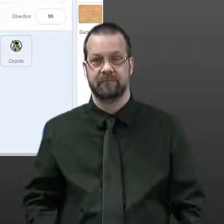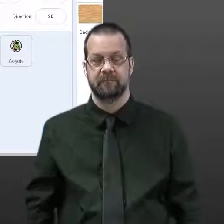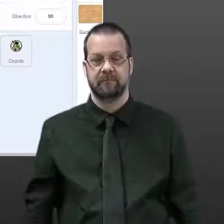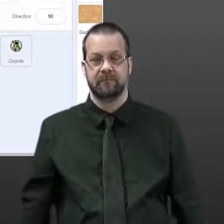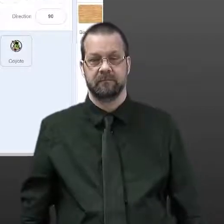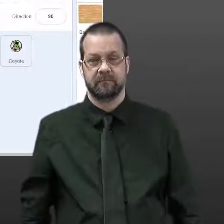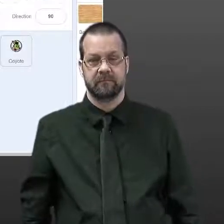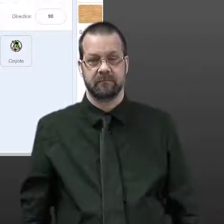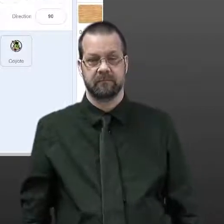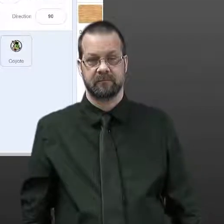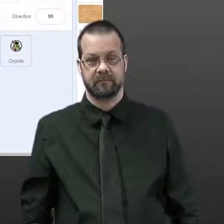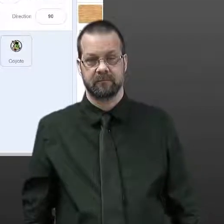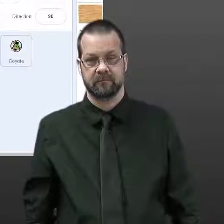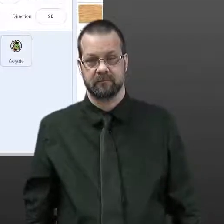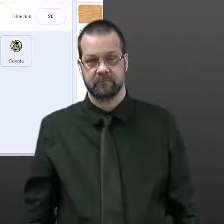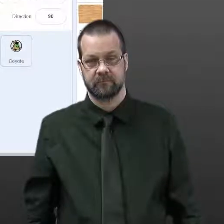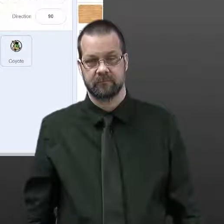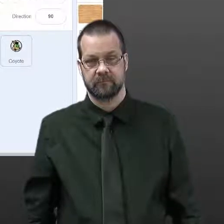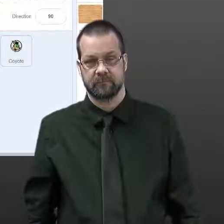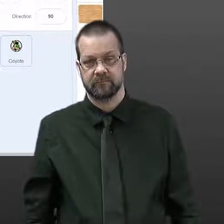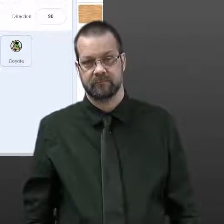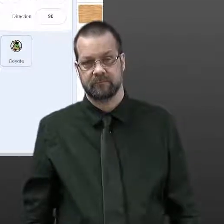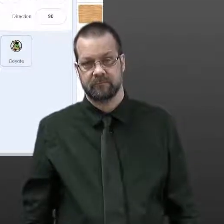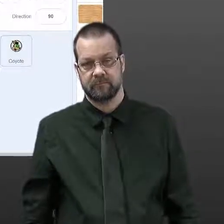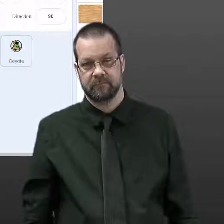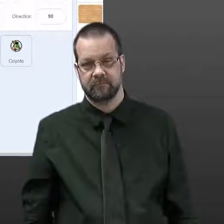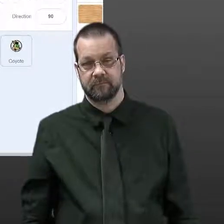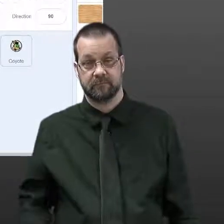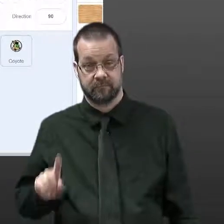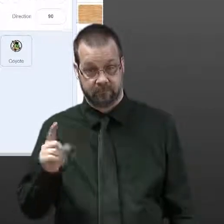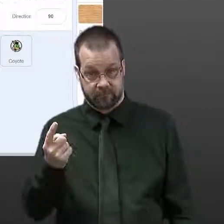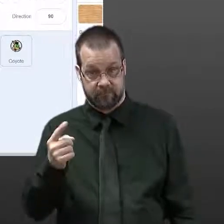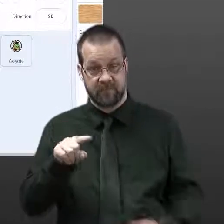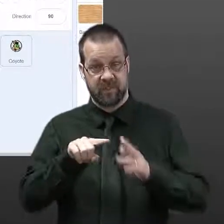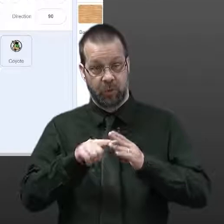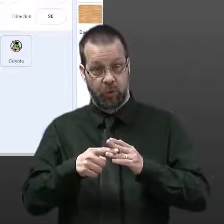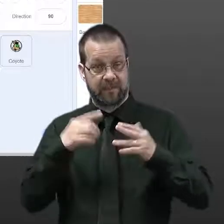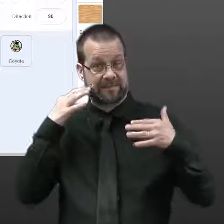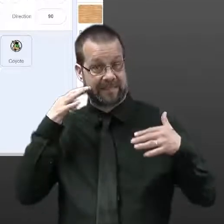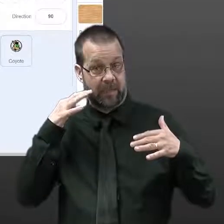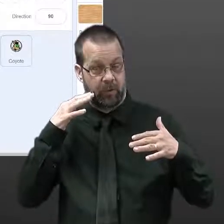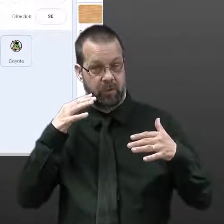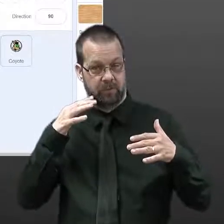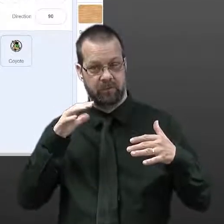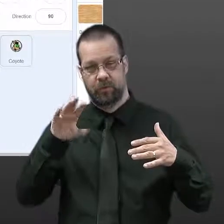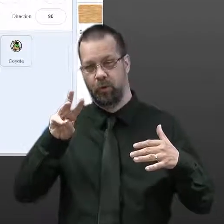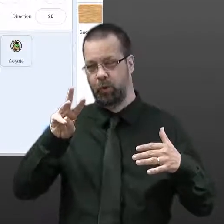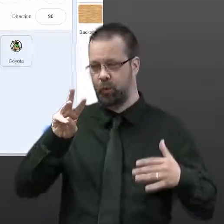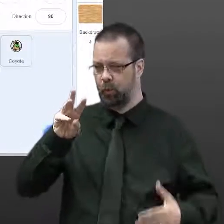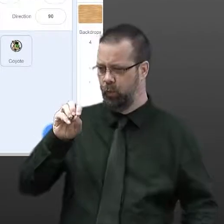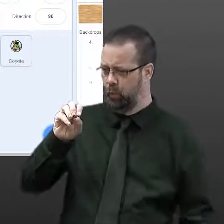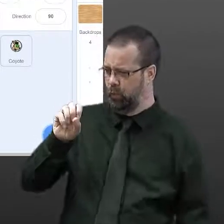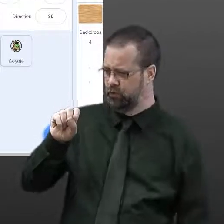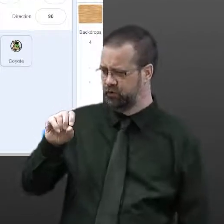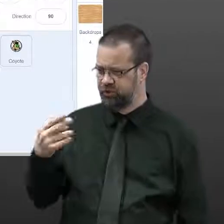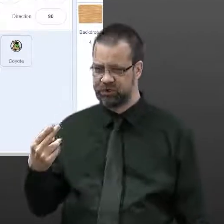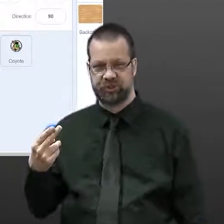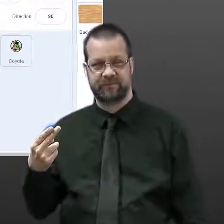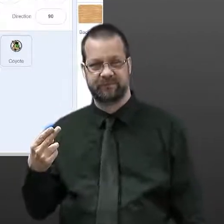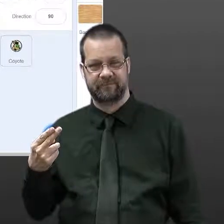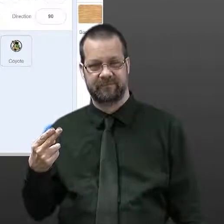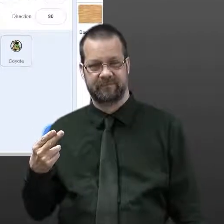workspace. The first thing that we're going to do is start the sound hi whoosh, and